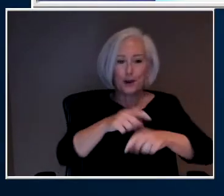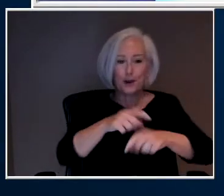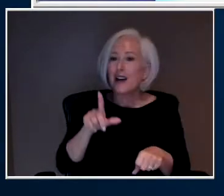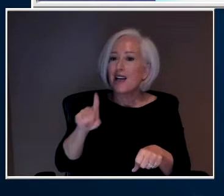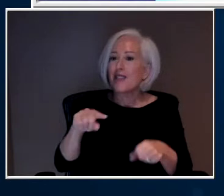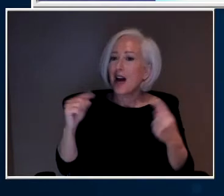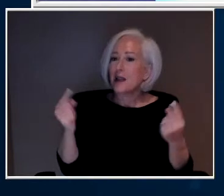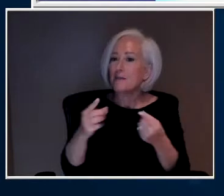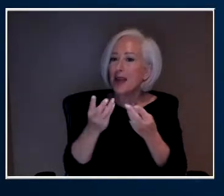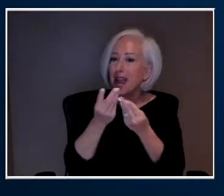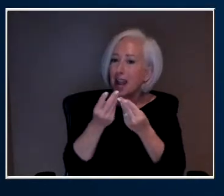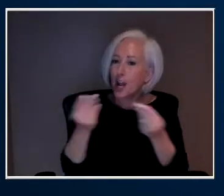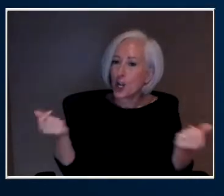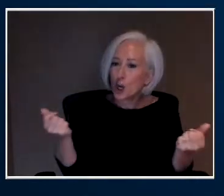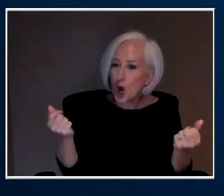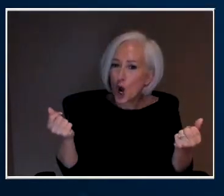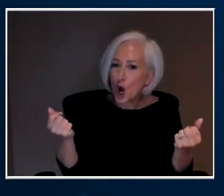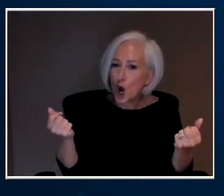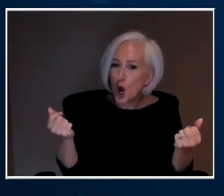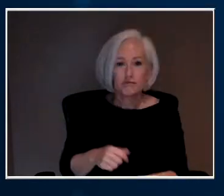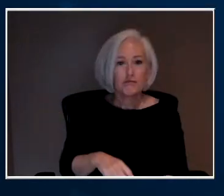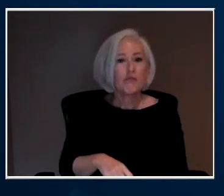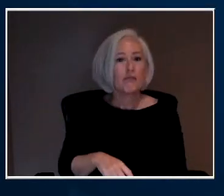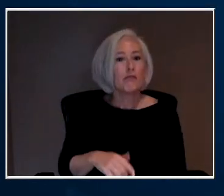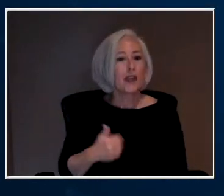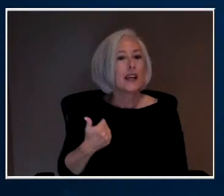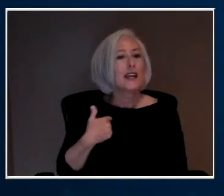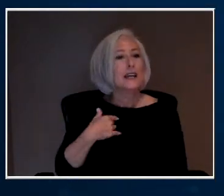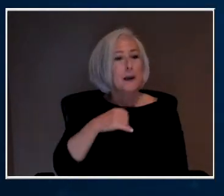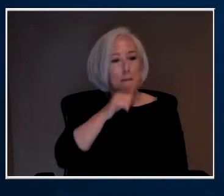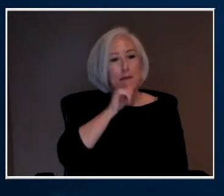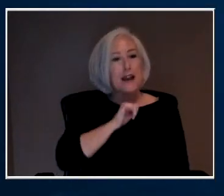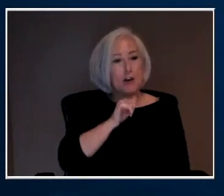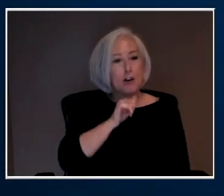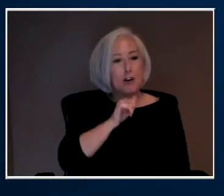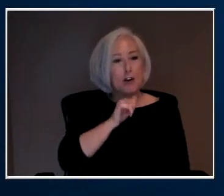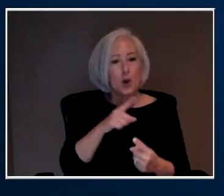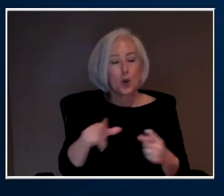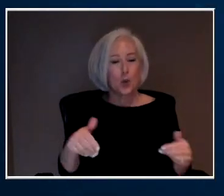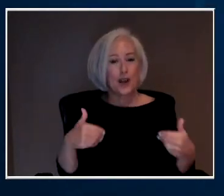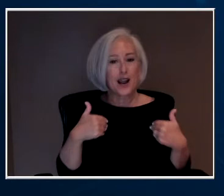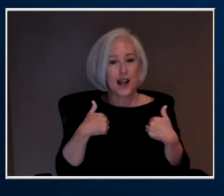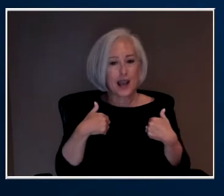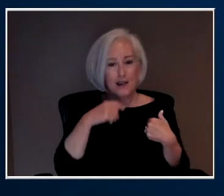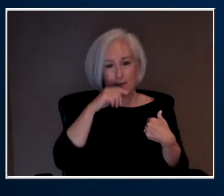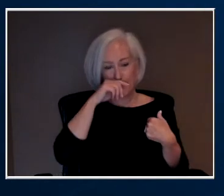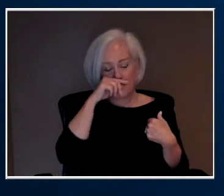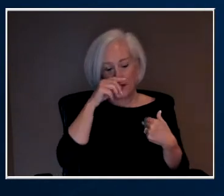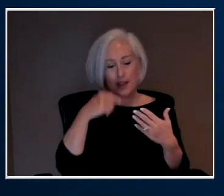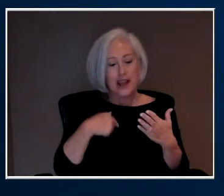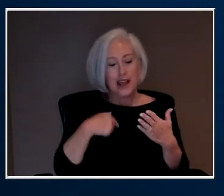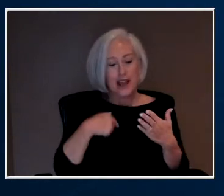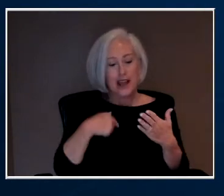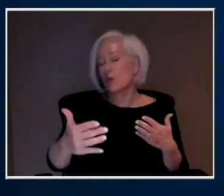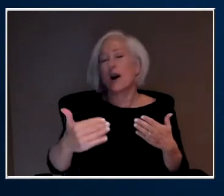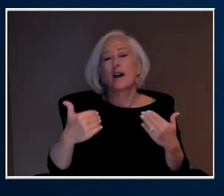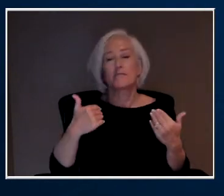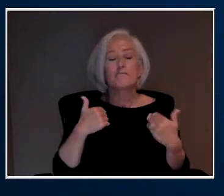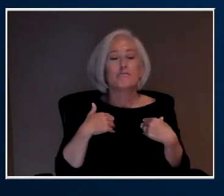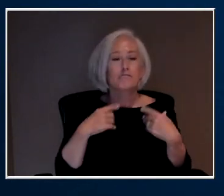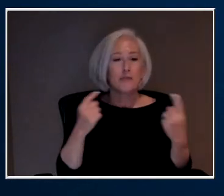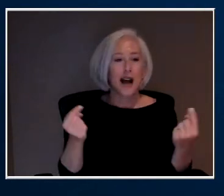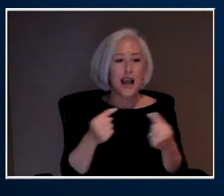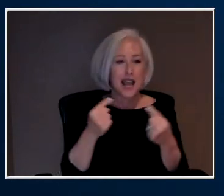It is totally bearable when I have it. I do have breakthrough pains. It's interesting because I'm